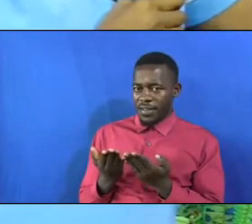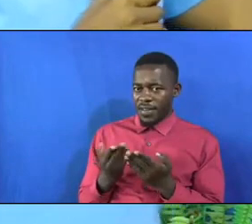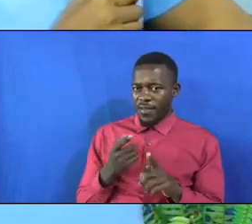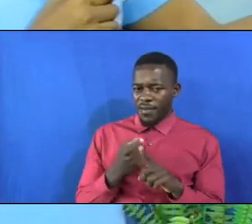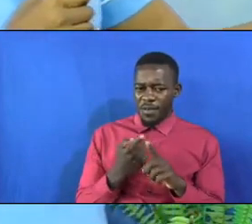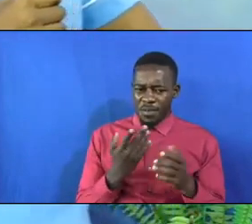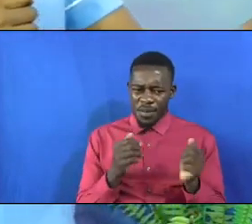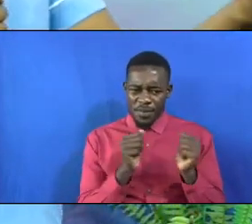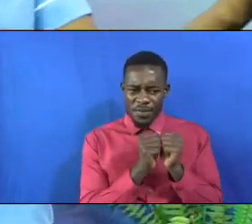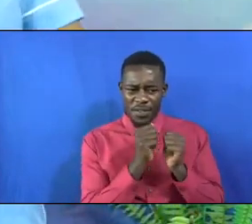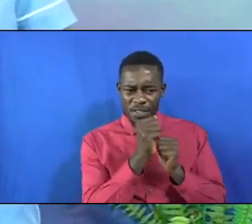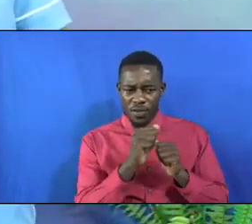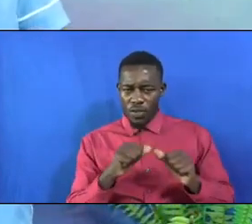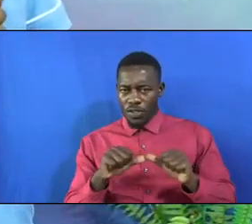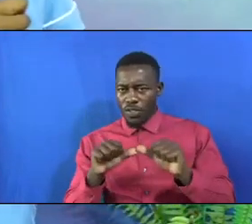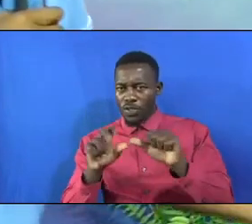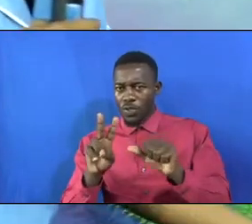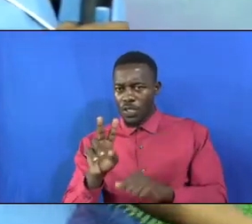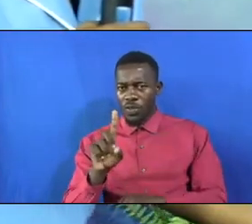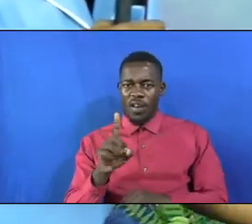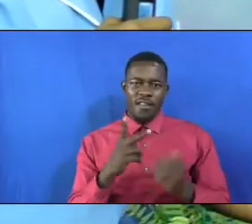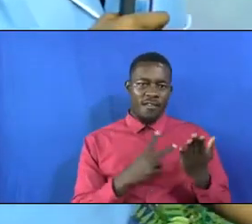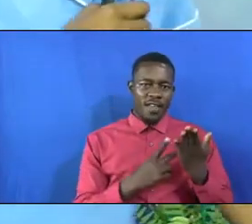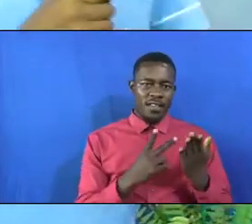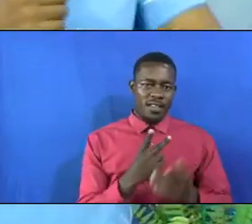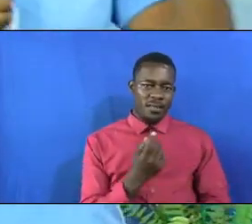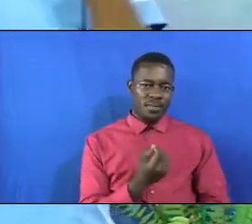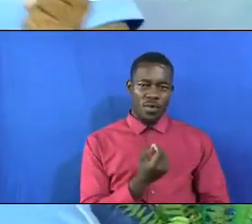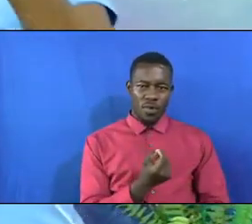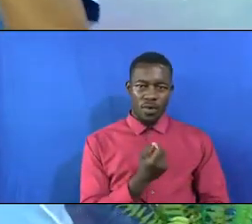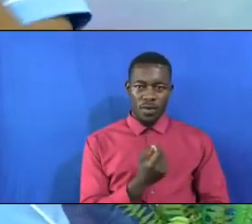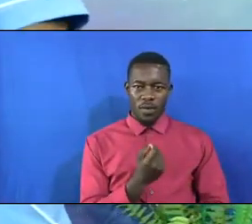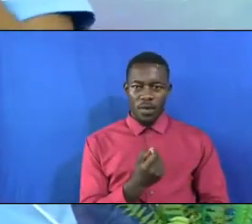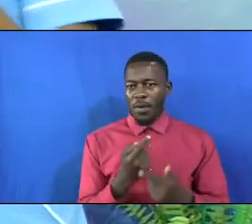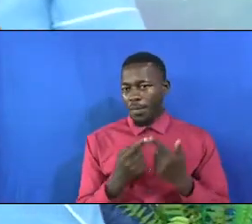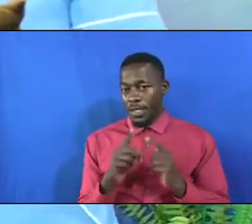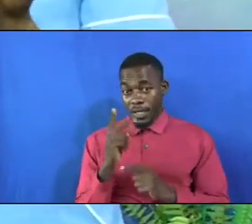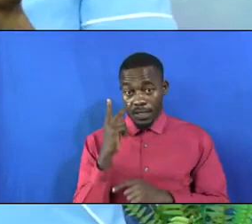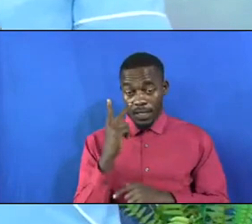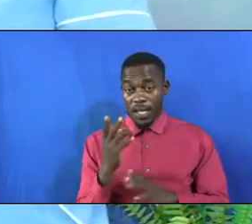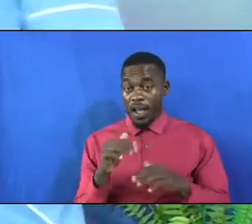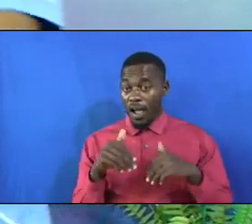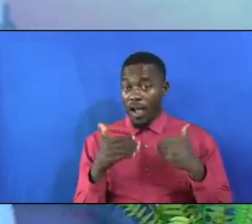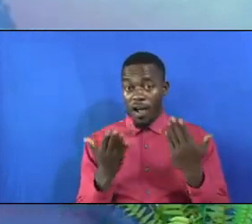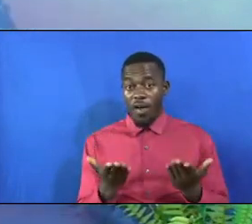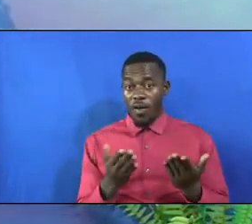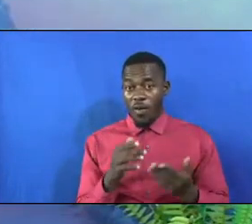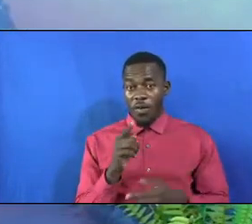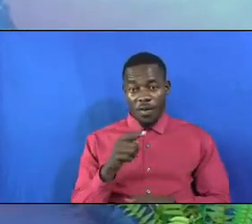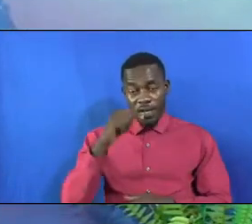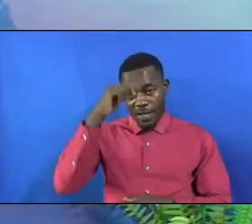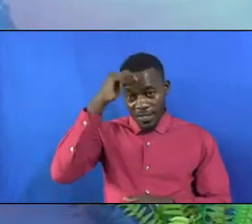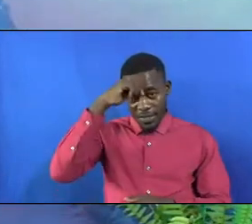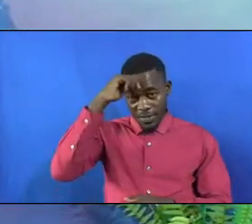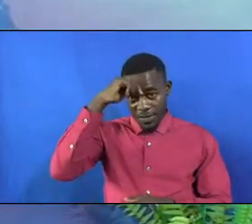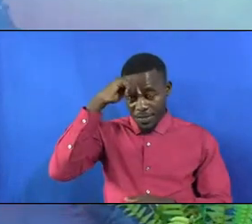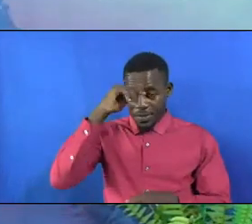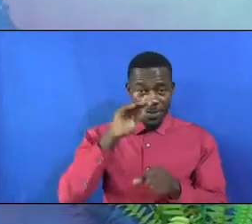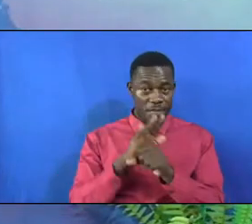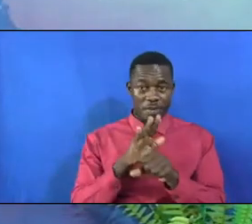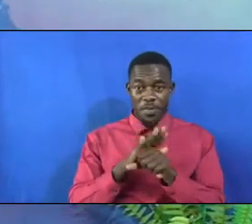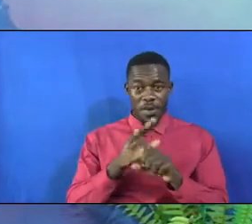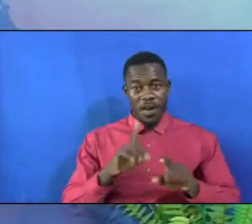21. 15 to 21, there are 6 verses, right? But look at how loaded their life is